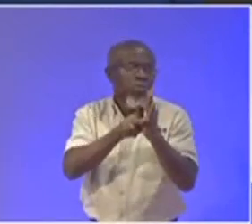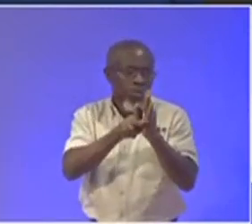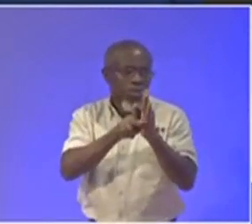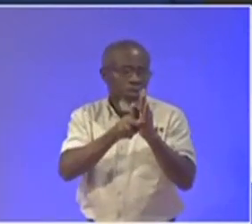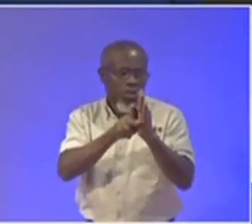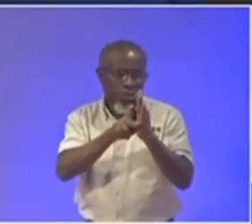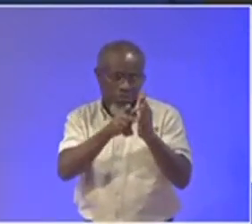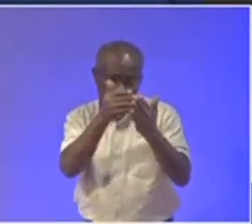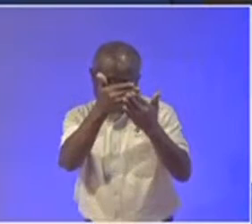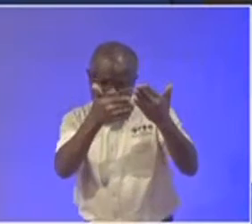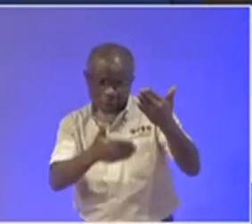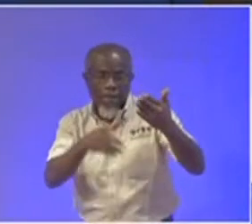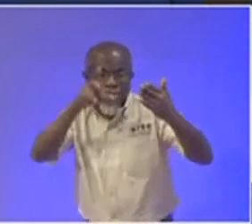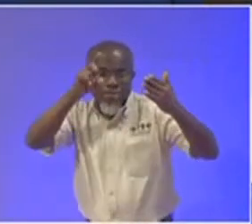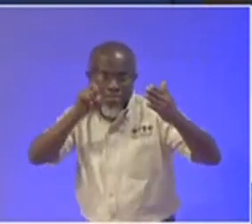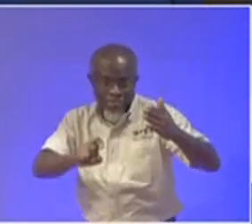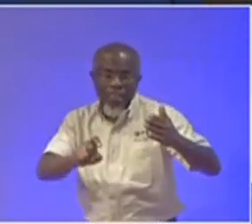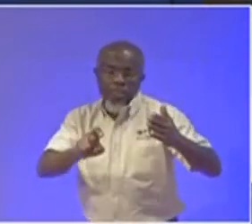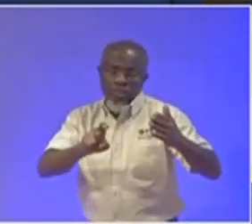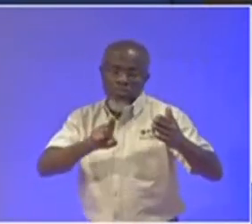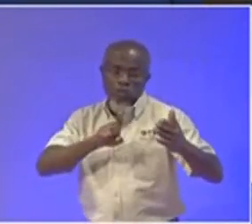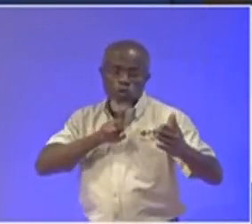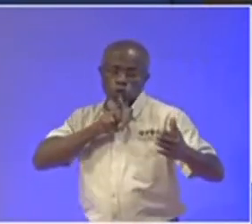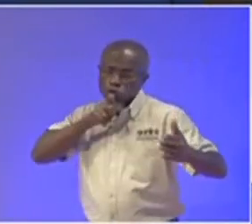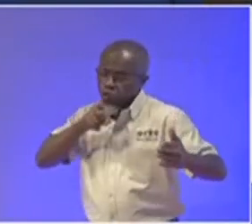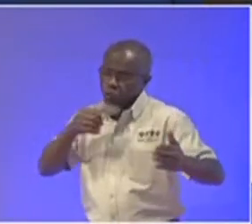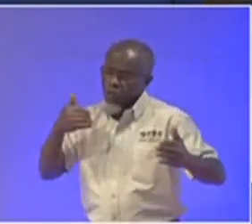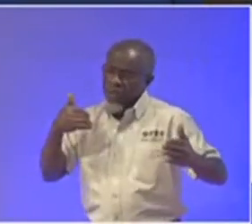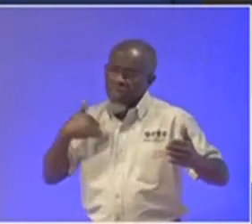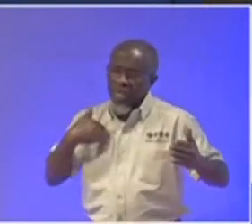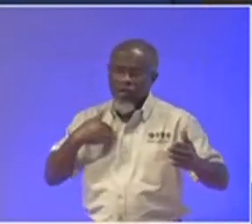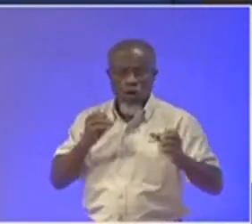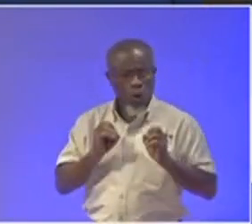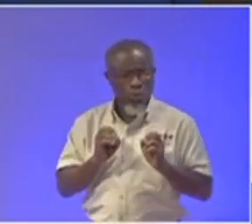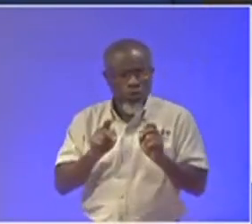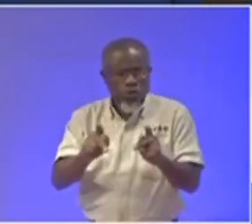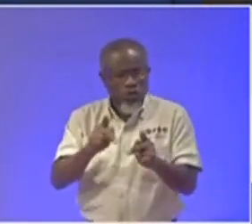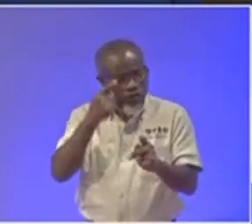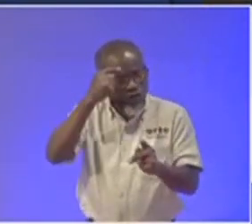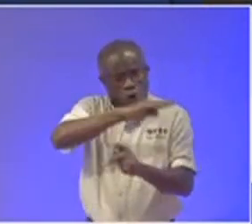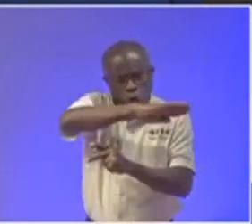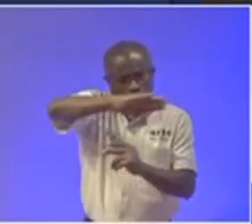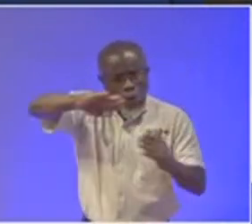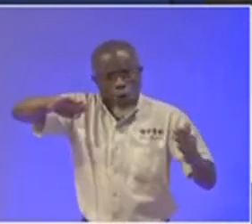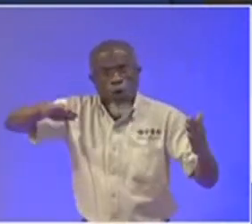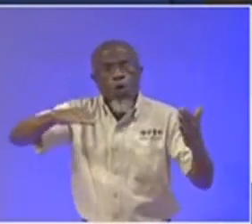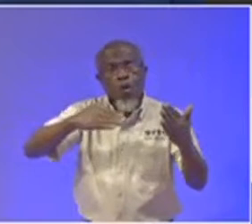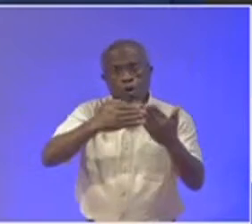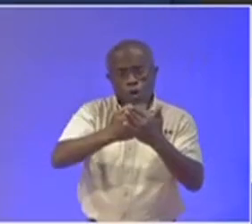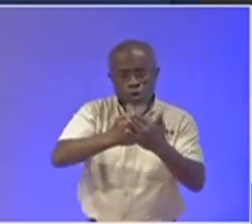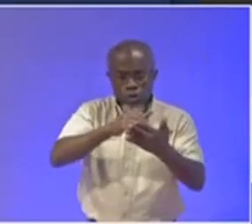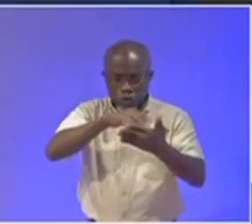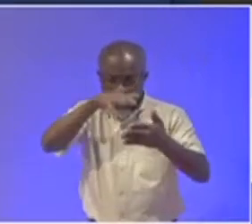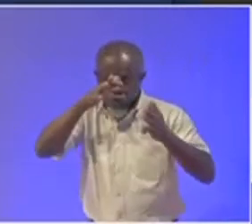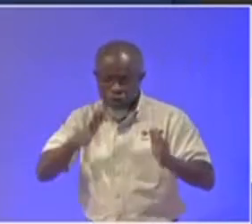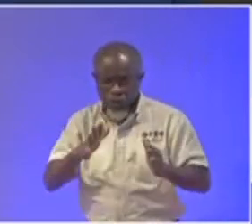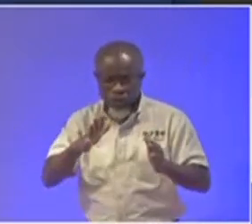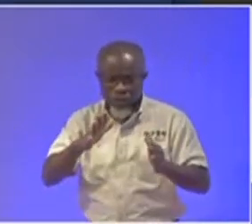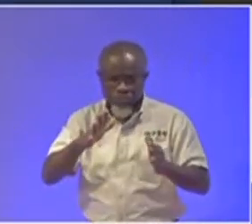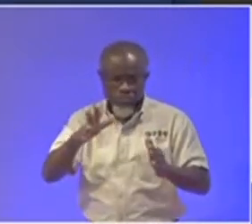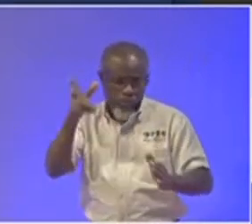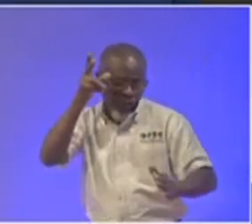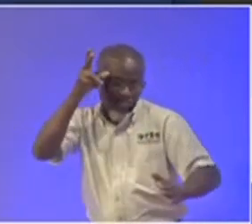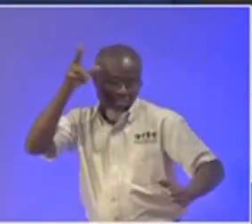must ensure that there are opportunities for all our students, gifted, straight